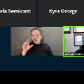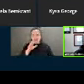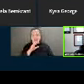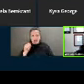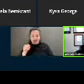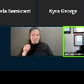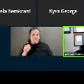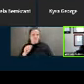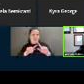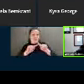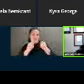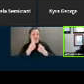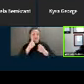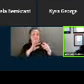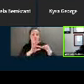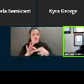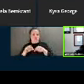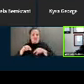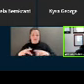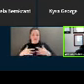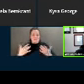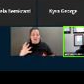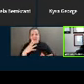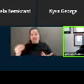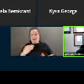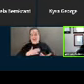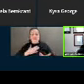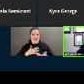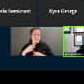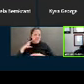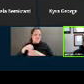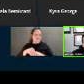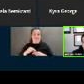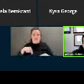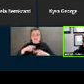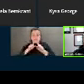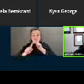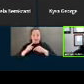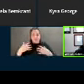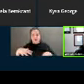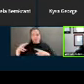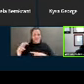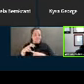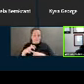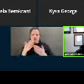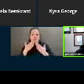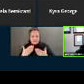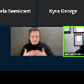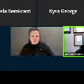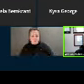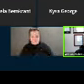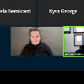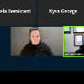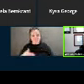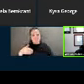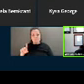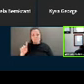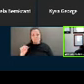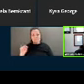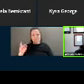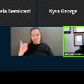for the opportunity to participate. The dialogue has been exceptional, so thanks for the opportunity. As Nicole mentioned, my name is Daniel